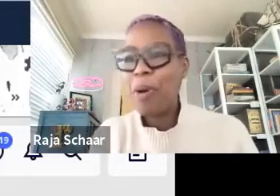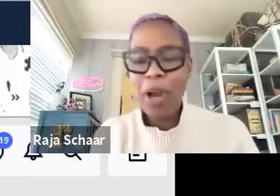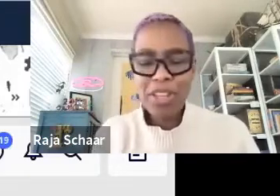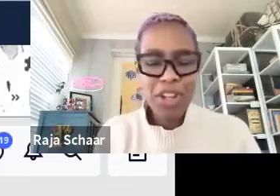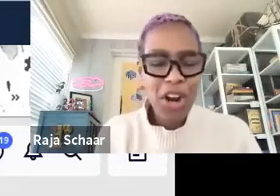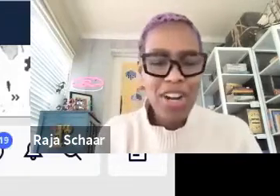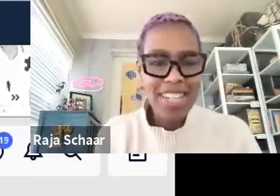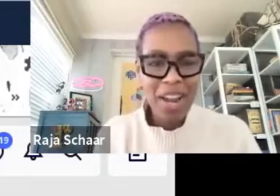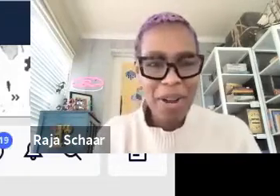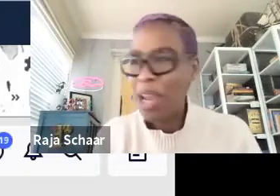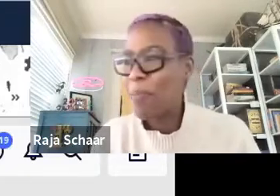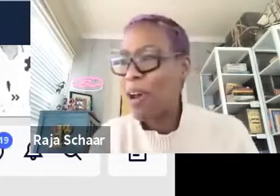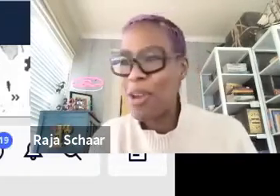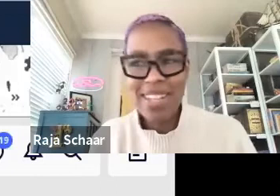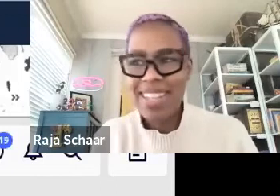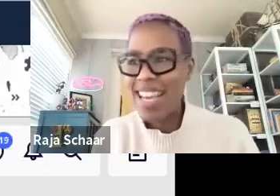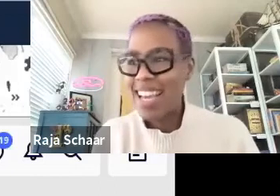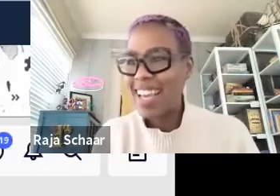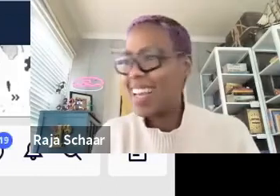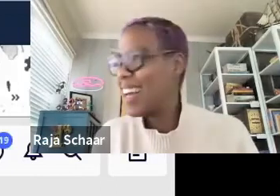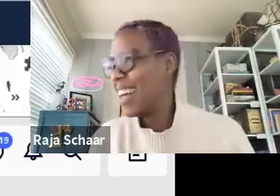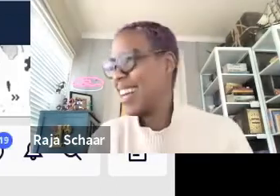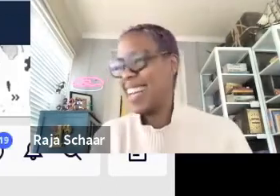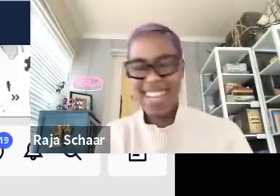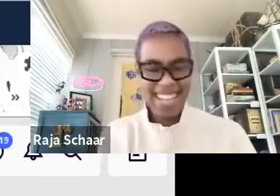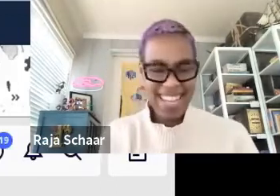And but what's the currency? Are we talking about USD?